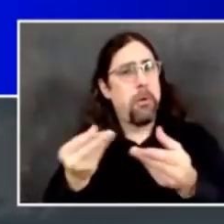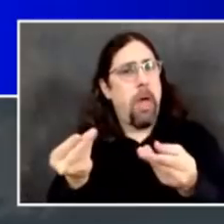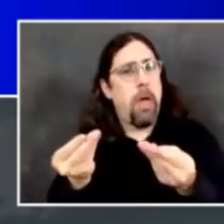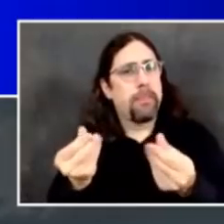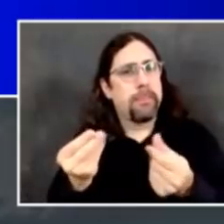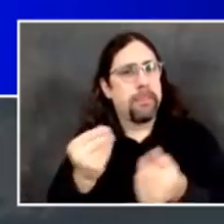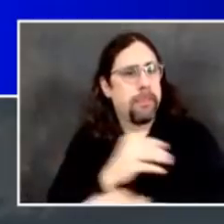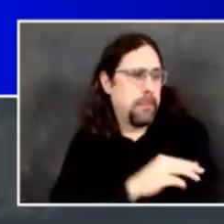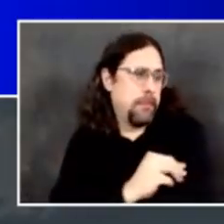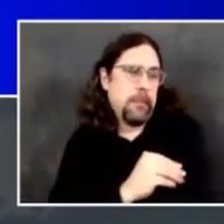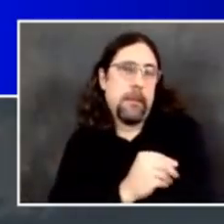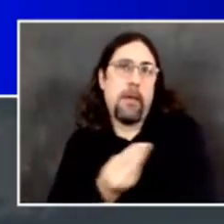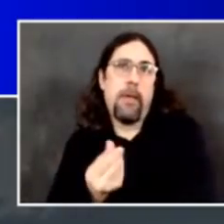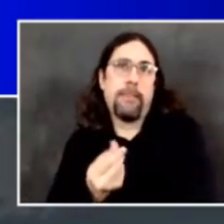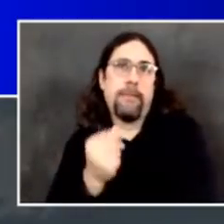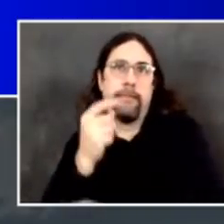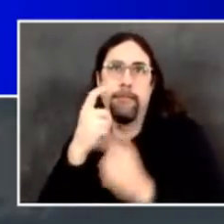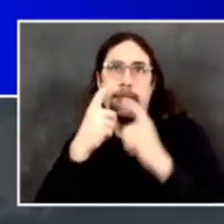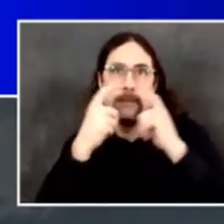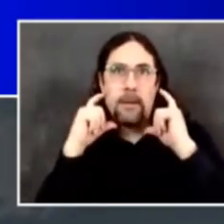Now, where will we be giving them out?